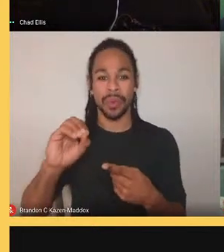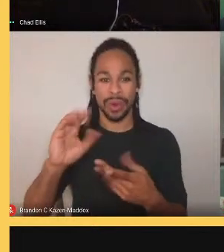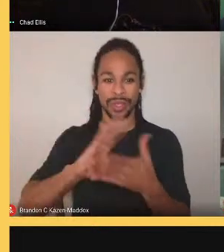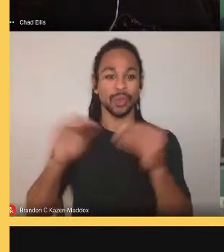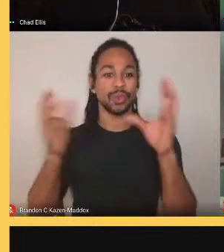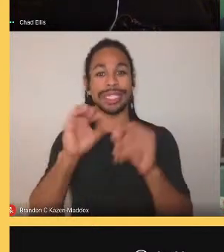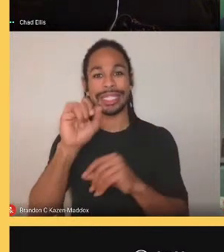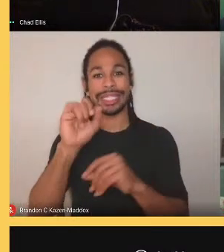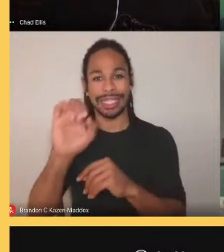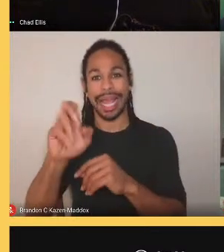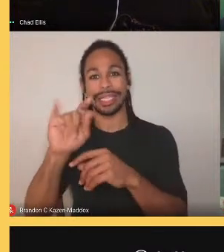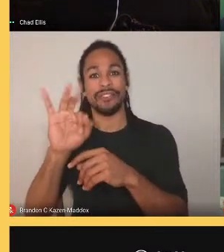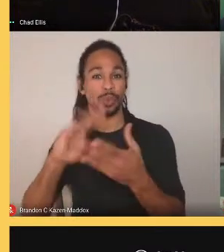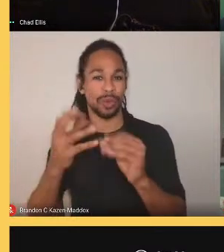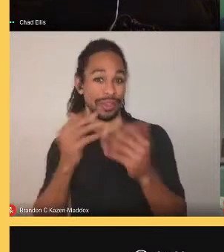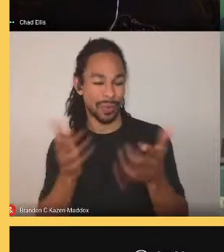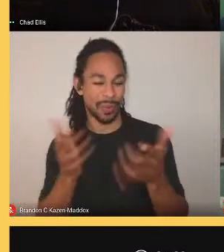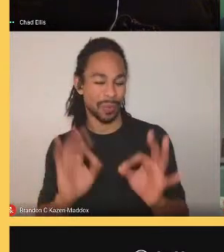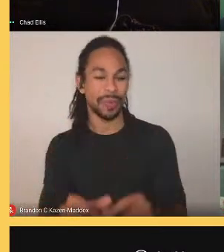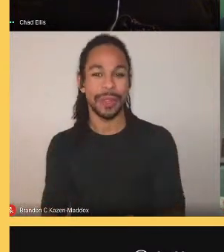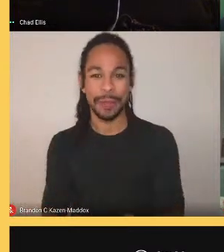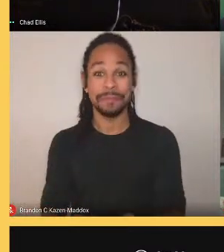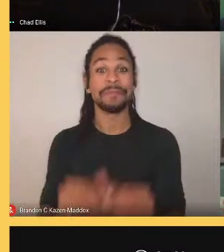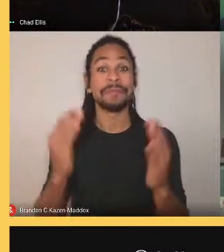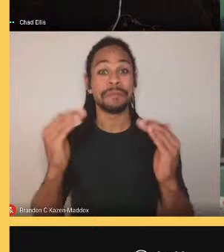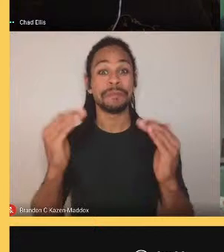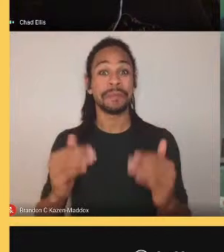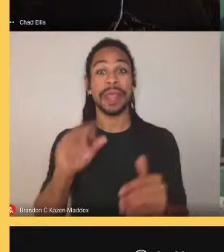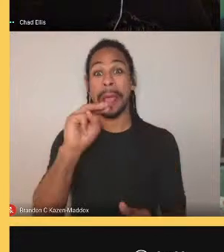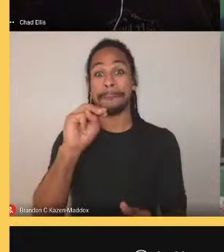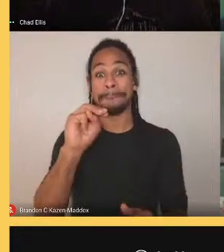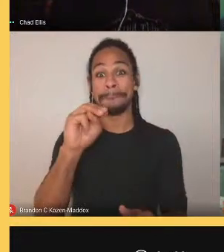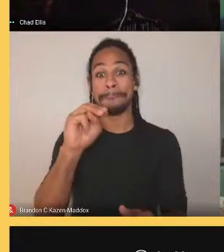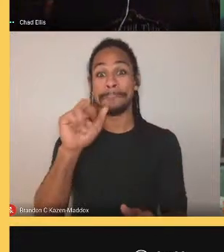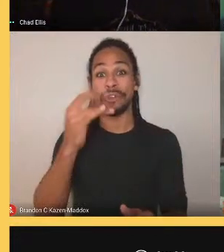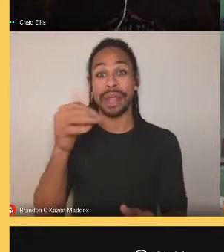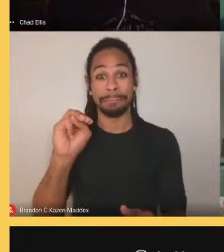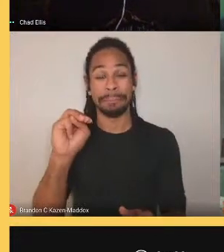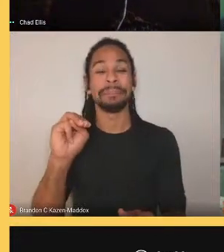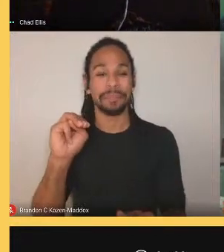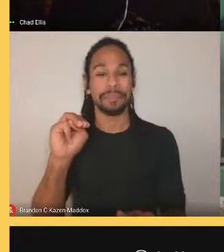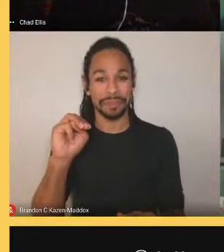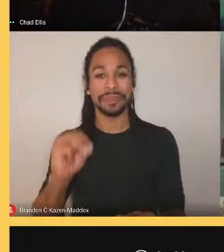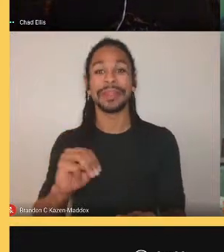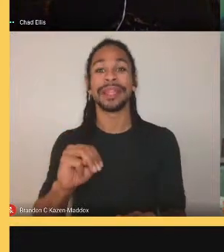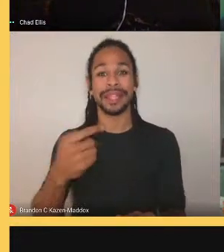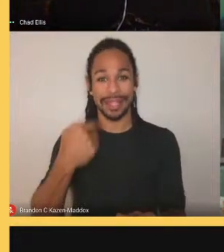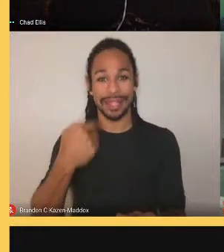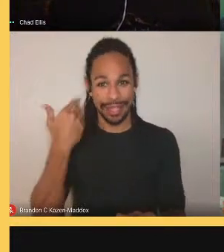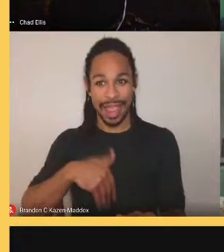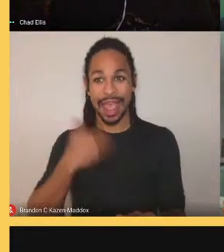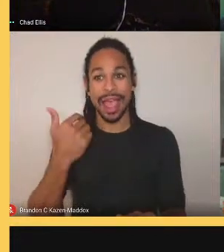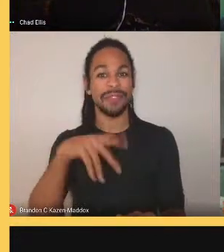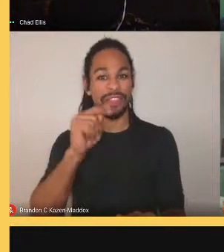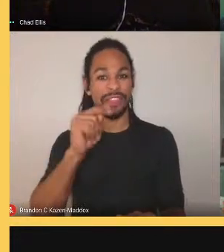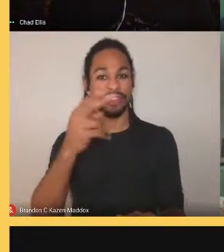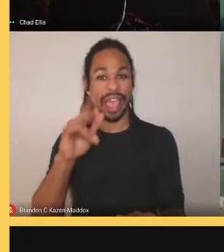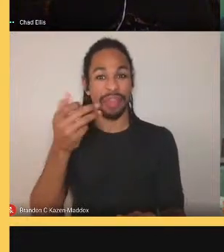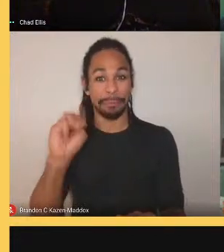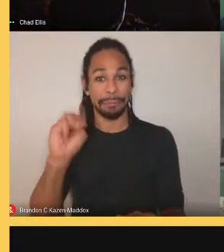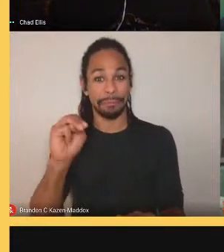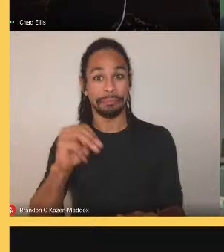I guess I'll go next. Yeah. I'm Mariam. I go by they, them pronouns, and you can find me on Twitter